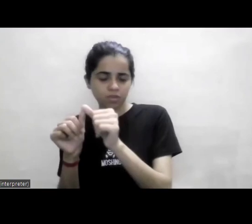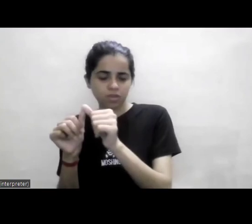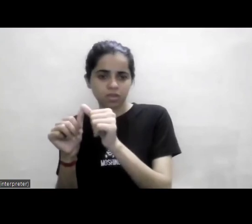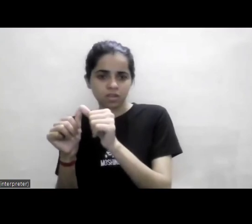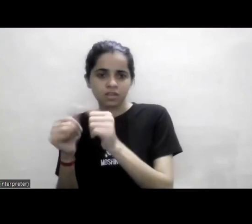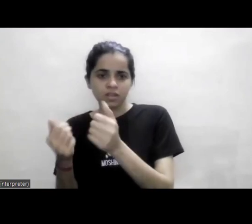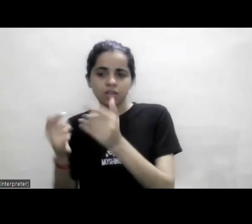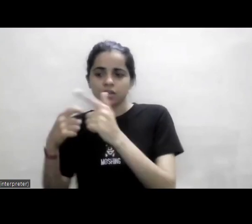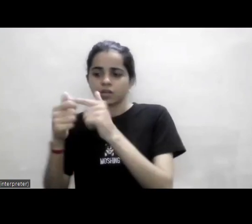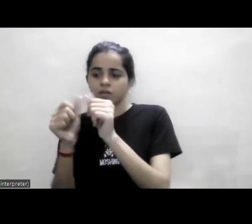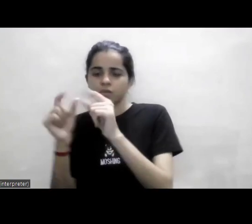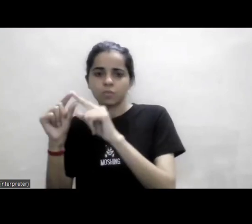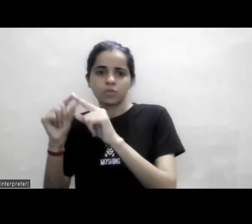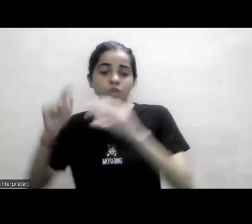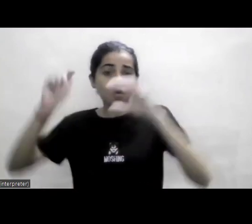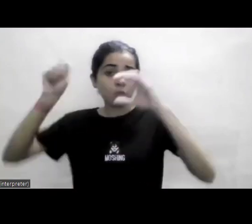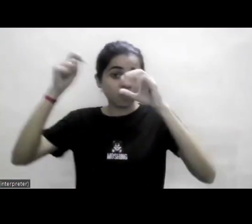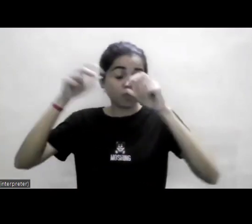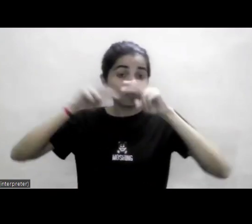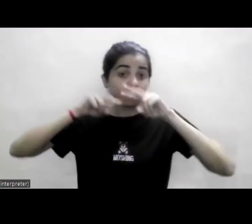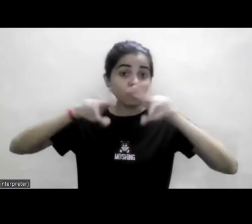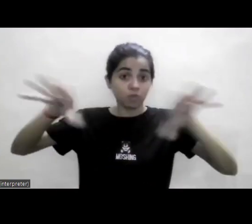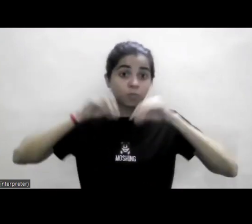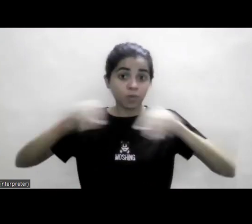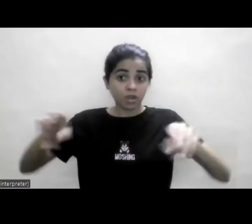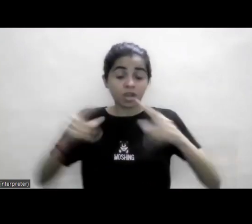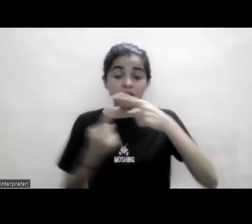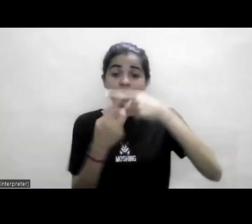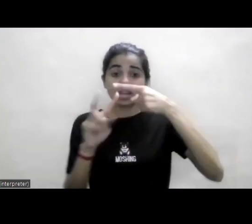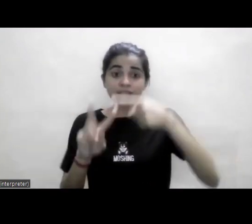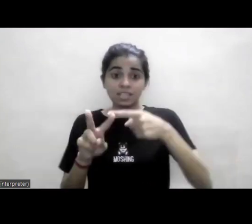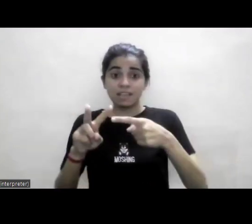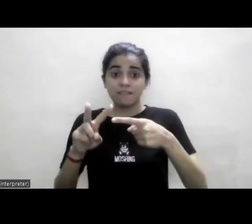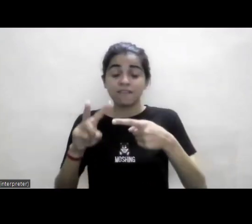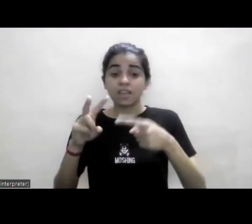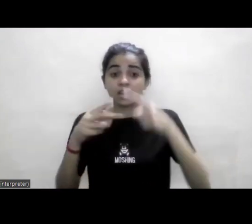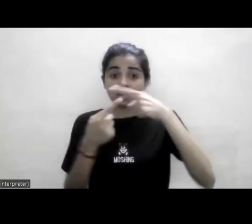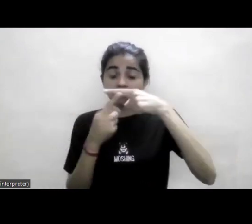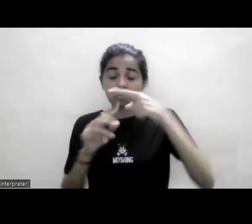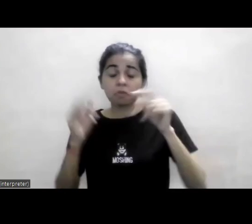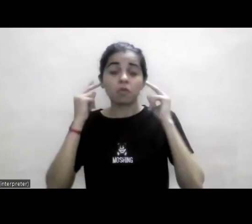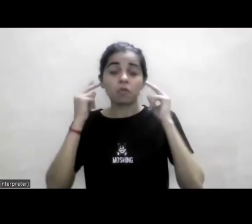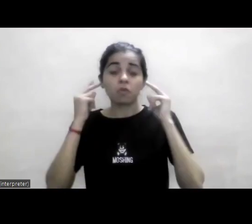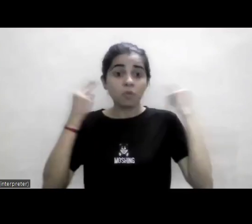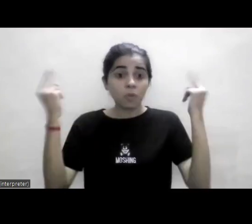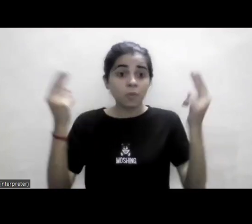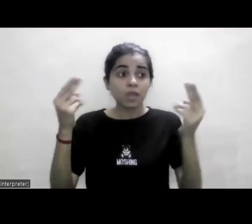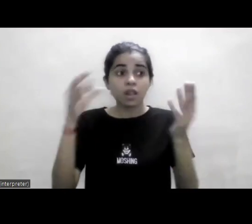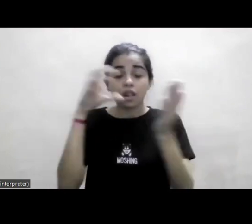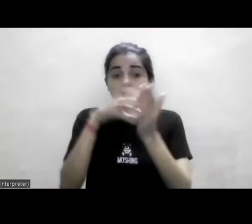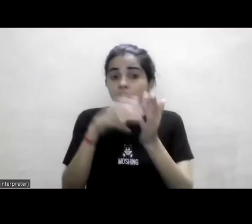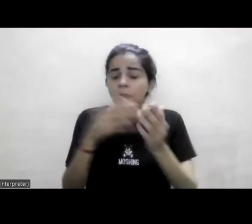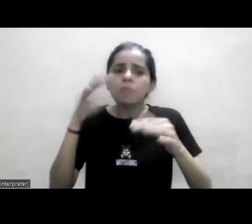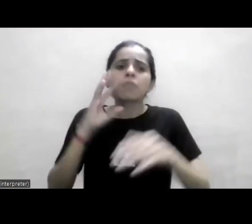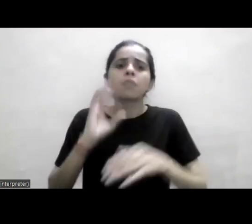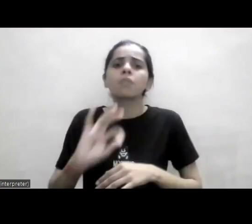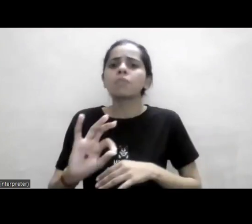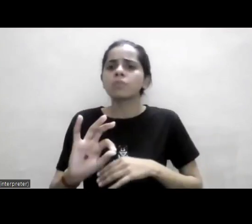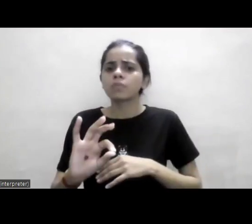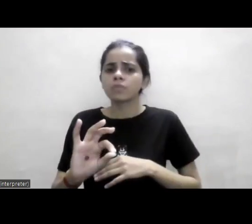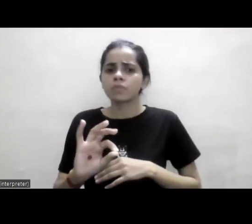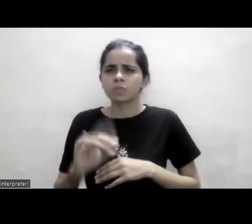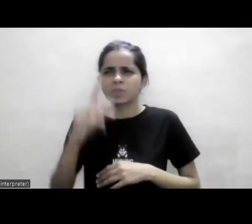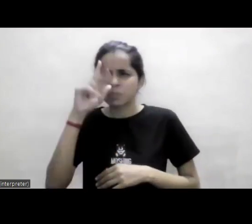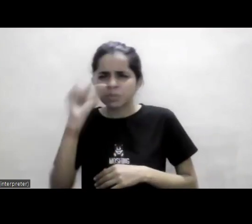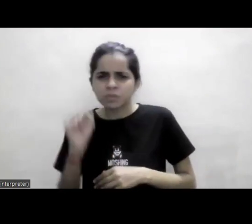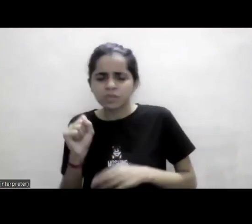popular on TV channels. So mm-hmm. I got reminded with the intersection that if anyone can remember